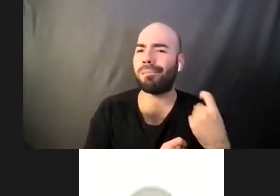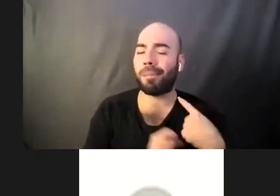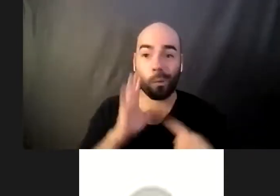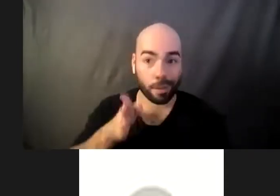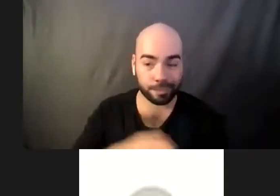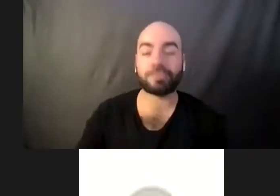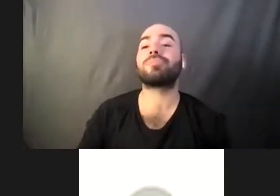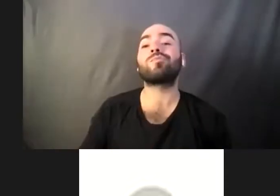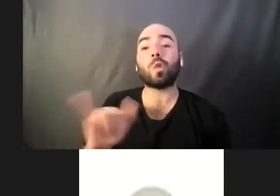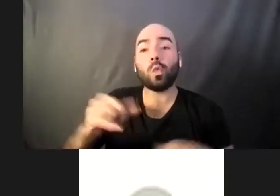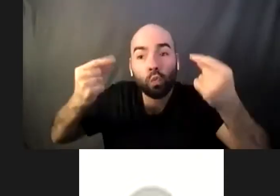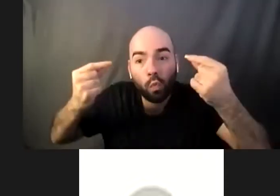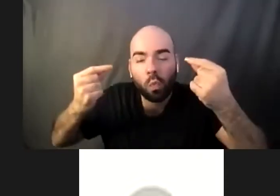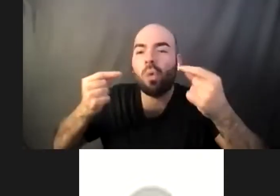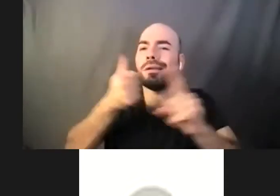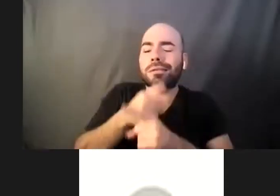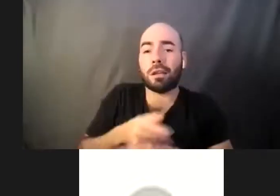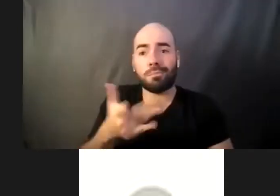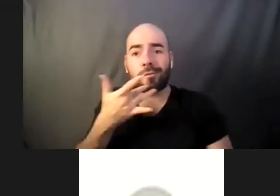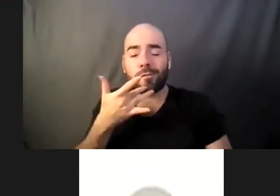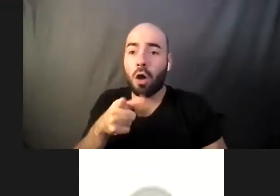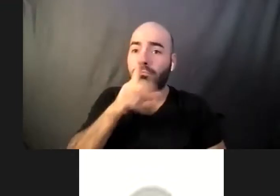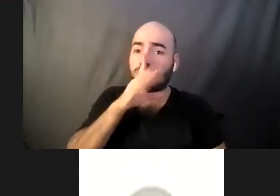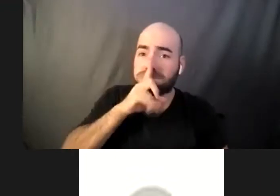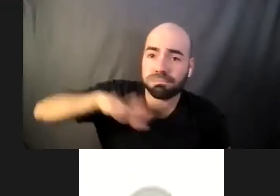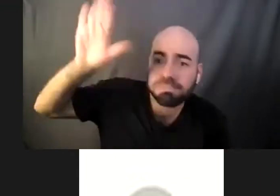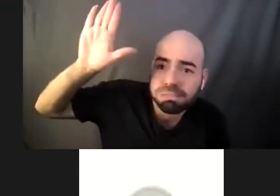you can choose to verbally speak your questions by clicking the